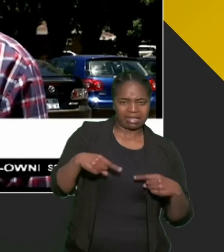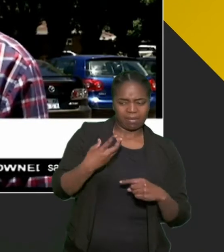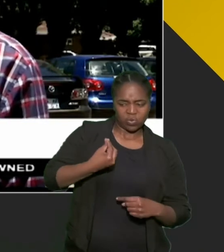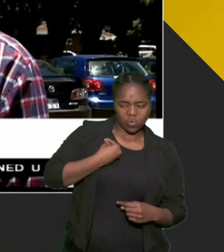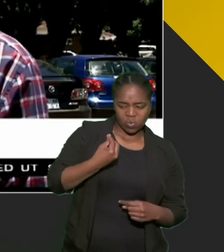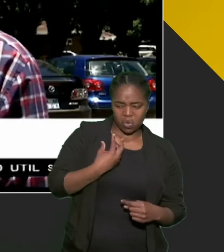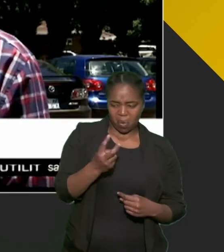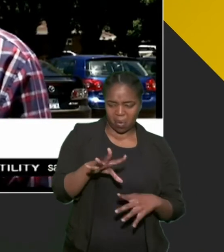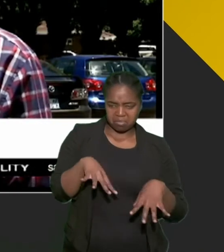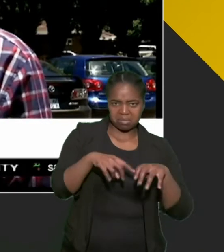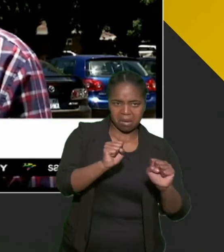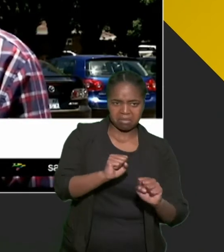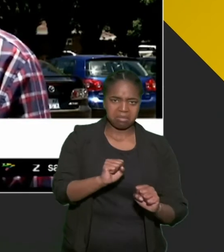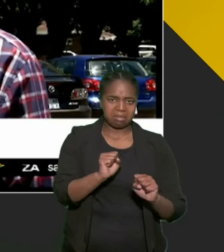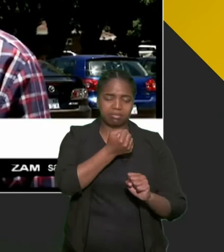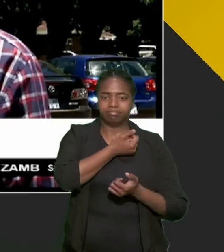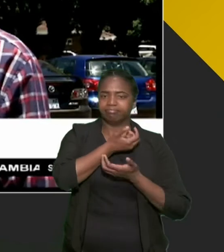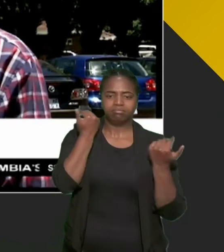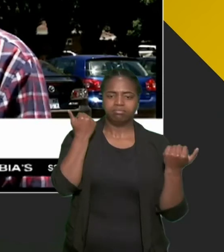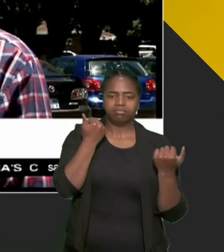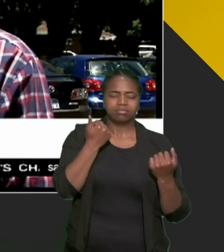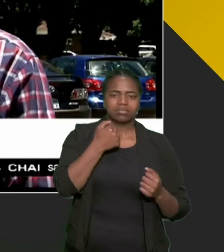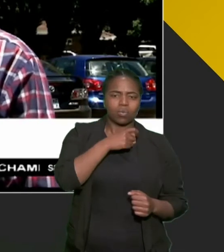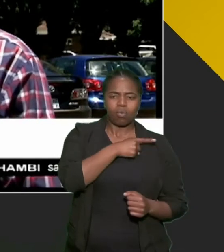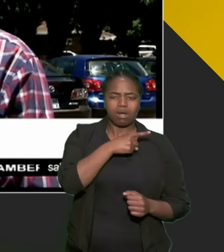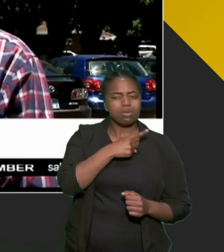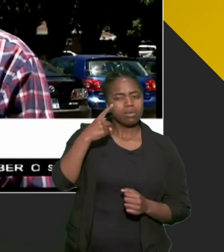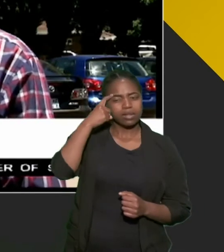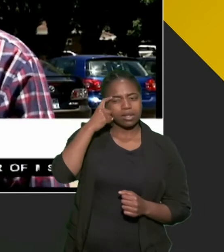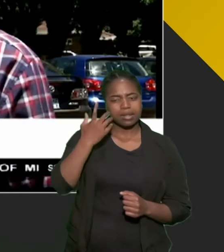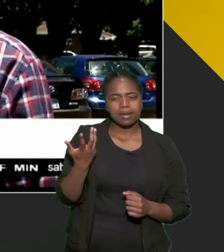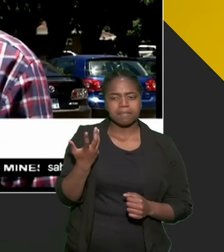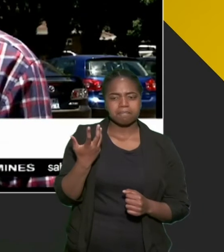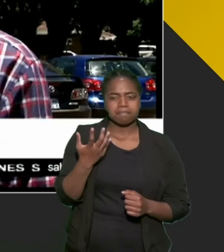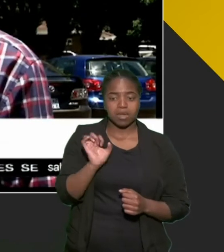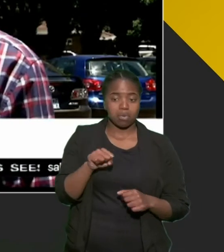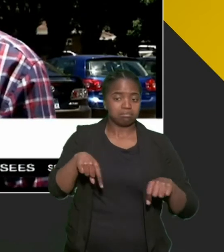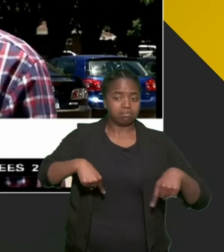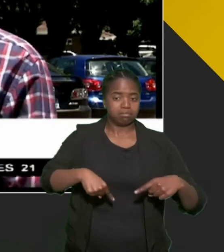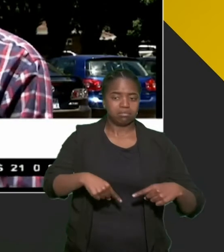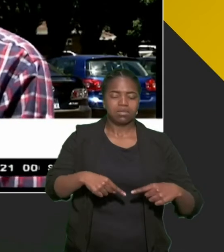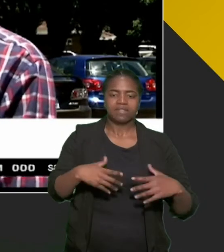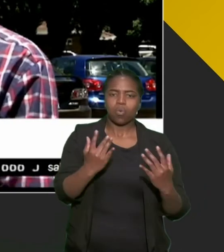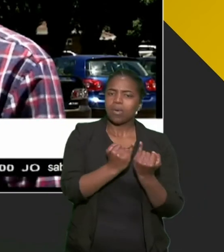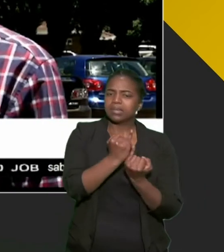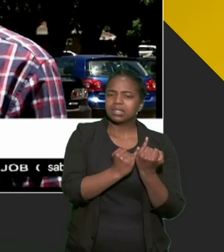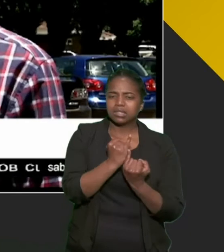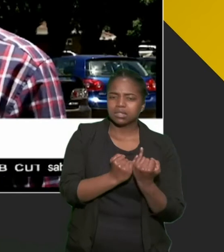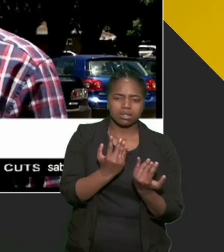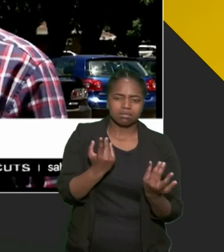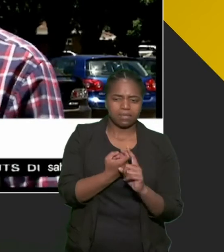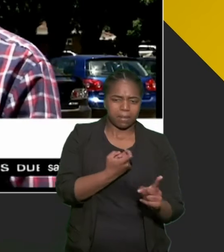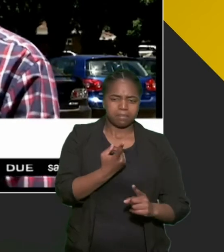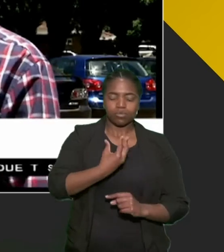that they see in them, because I don't necessarily think that they will be afraid of competition coming from